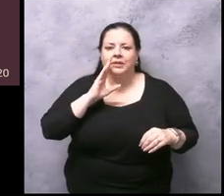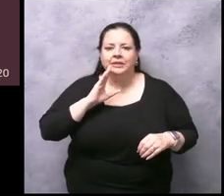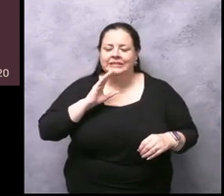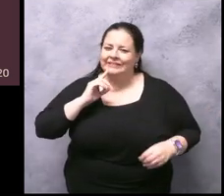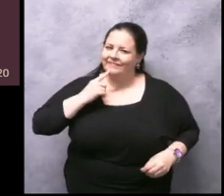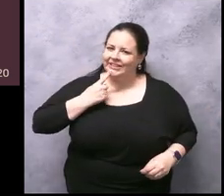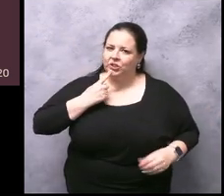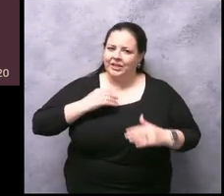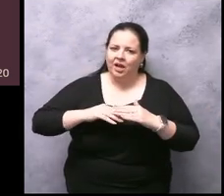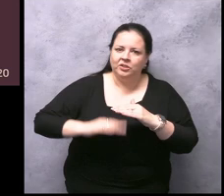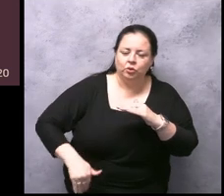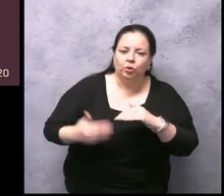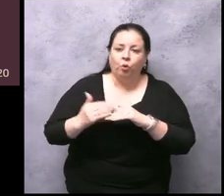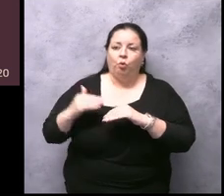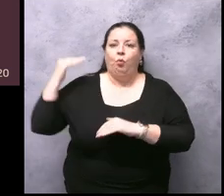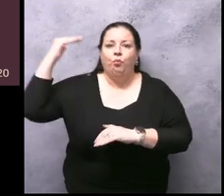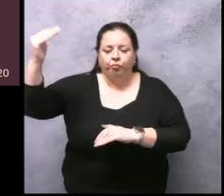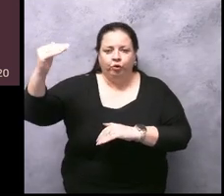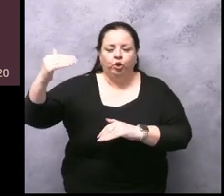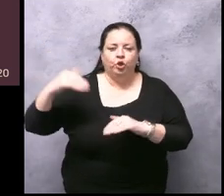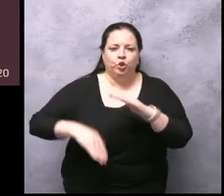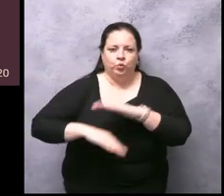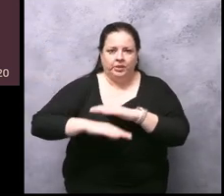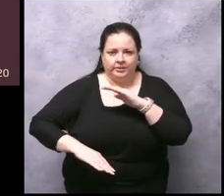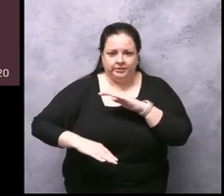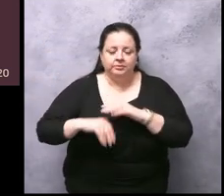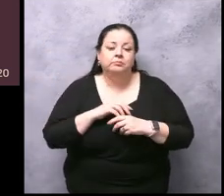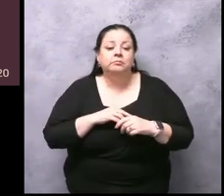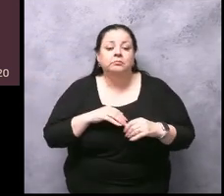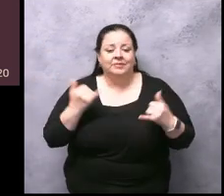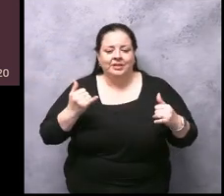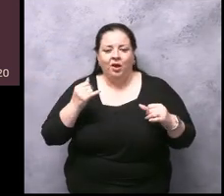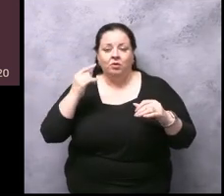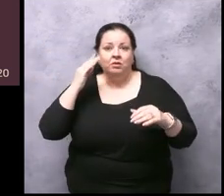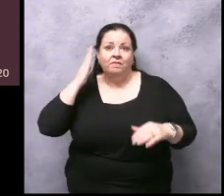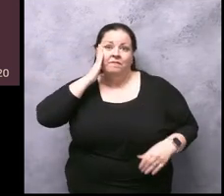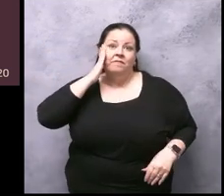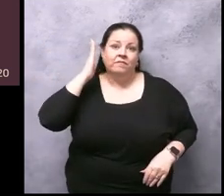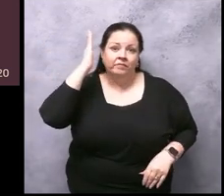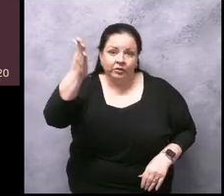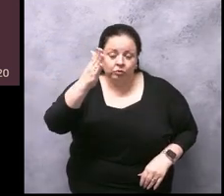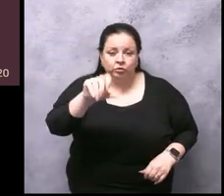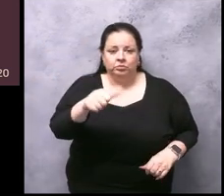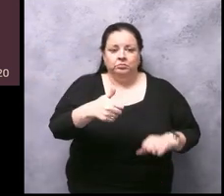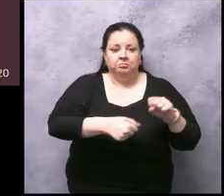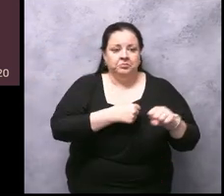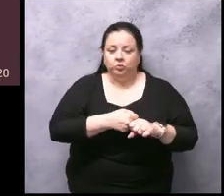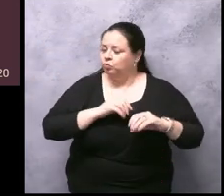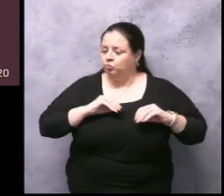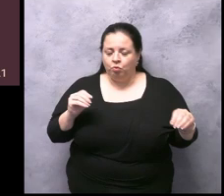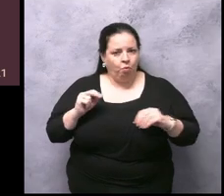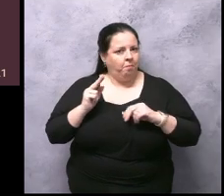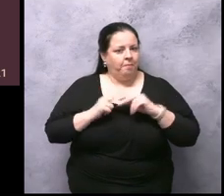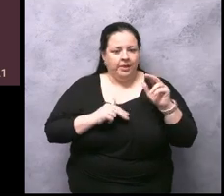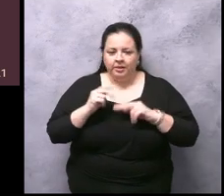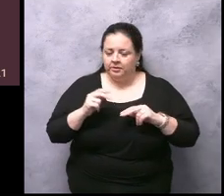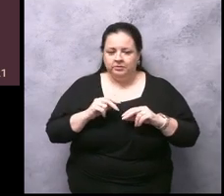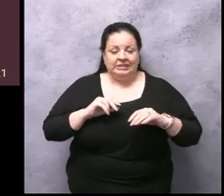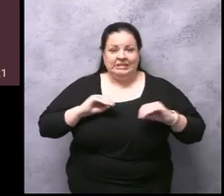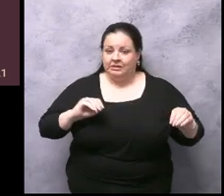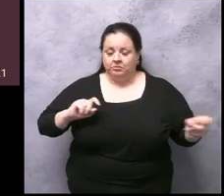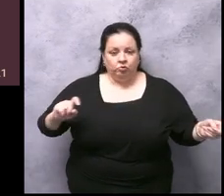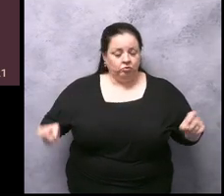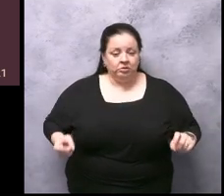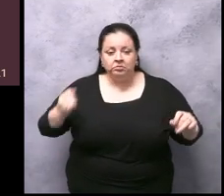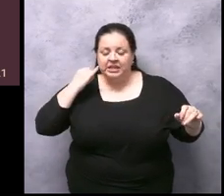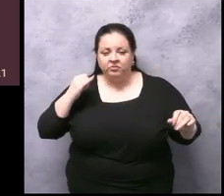or overutilized. Now let's look 10 years into the future. If no new schools are built, nothing changes. If